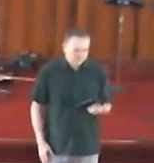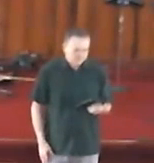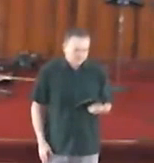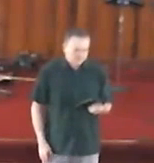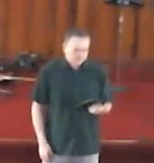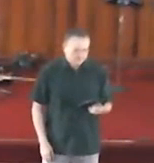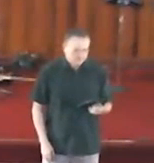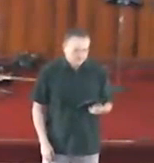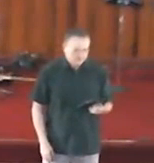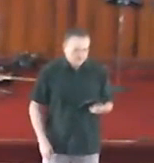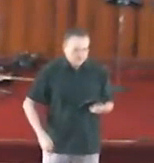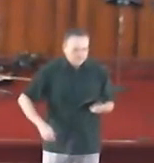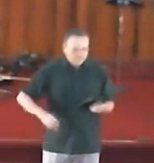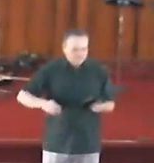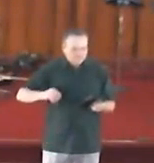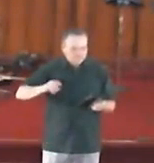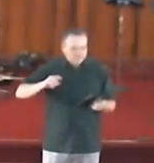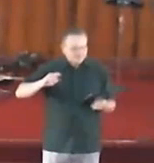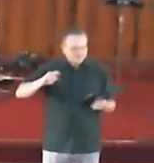There he found some disciples.